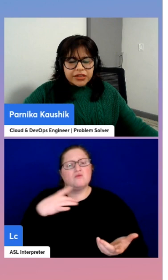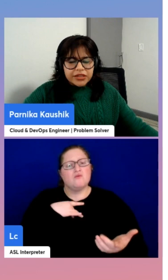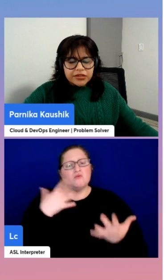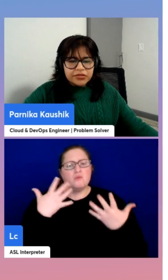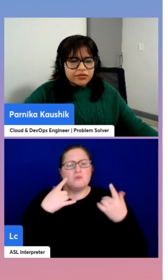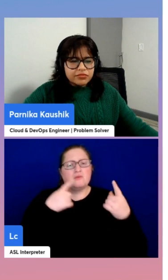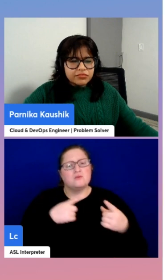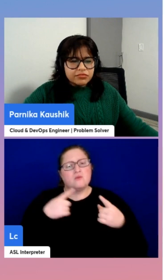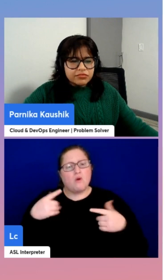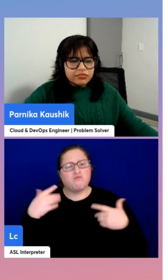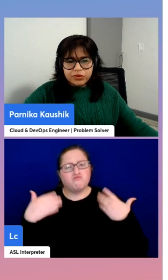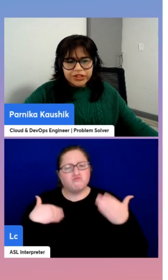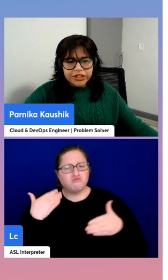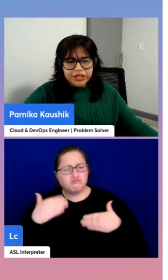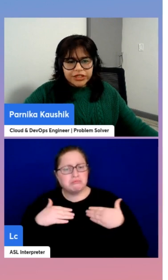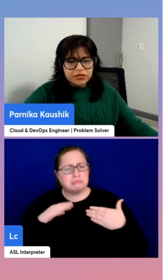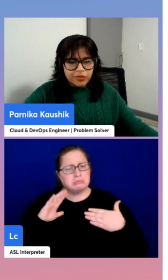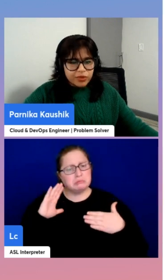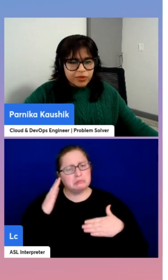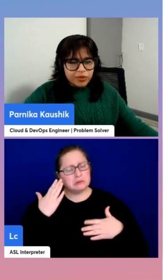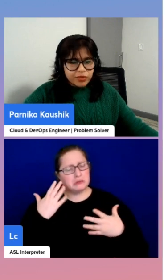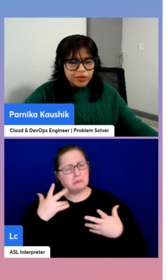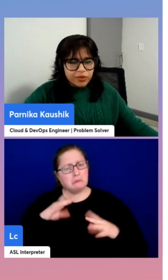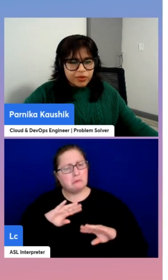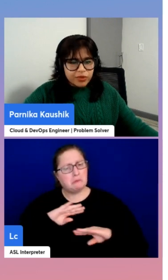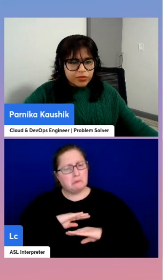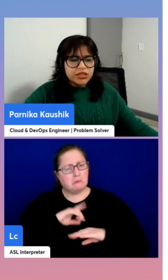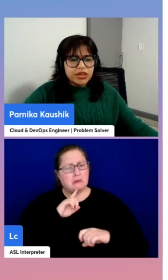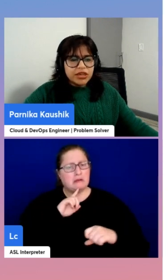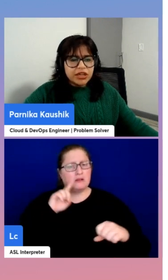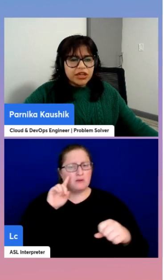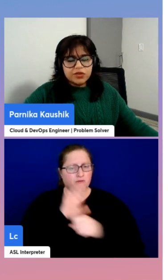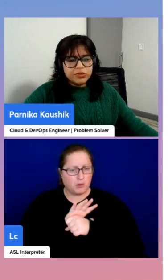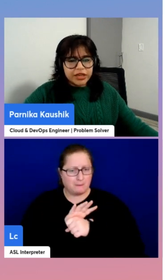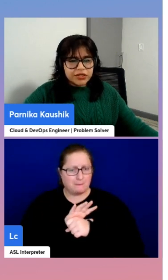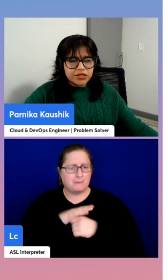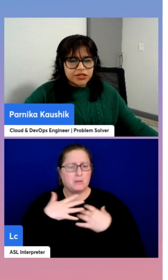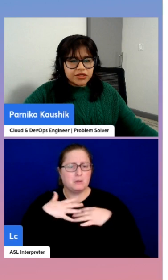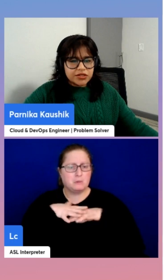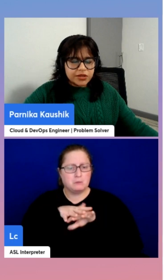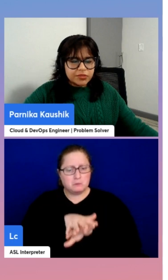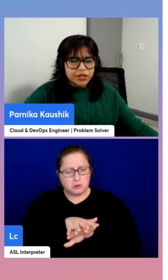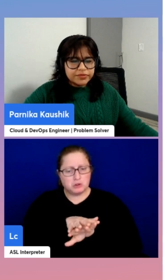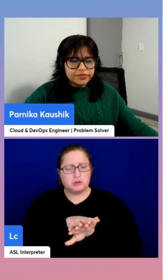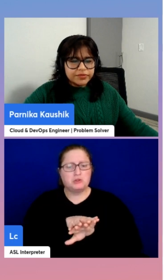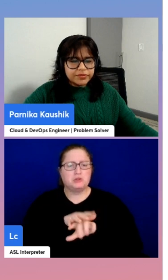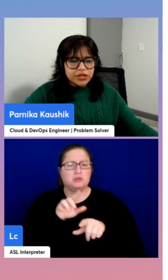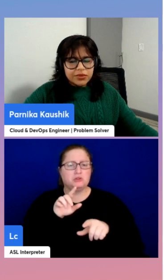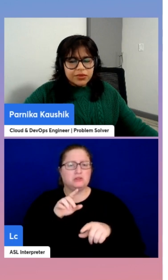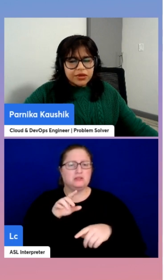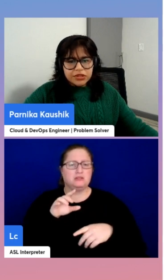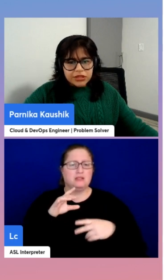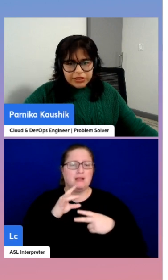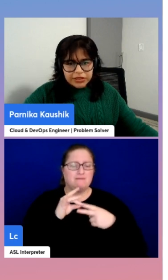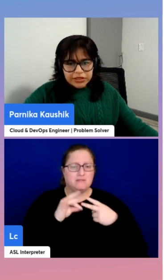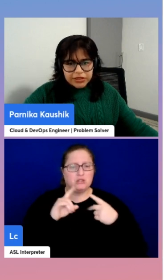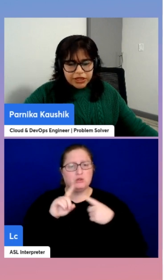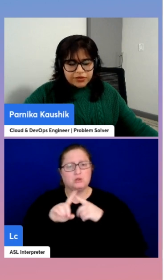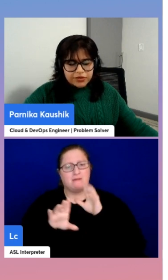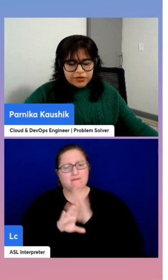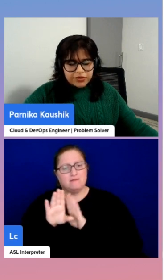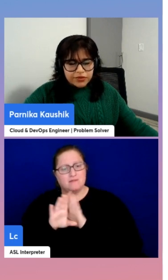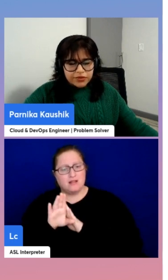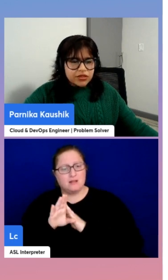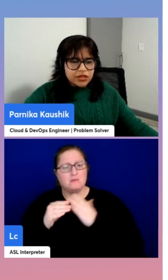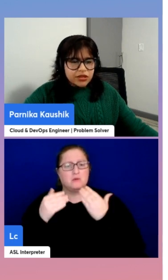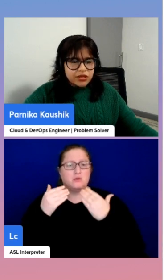happening, you approve it, confirm the merge. You actually merge the feature branch into the develop branch. You're welcome to delete the feature branch